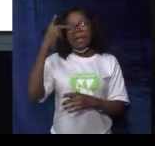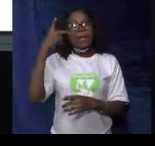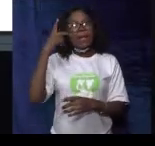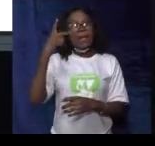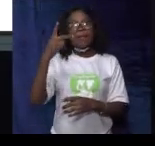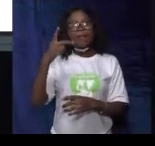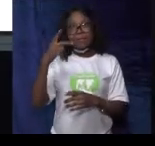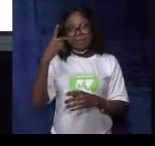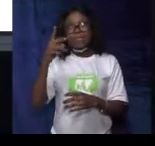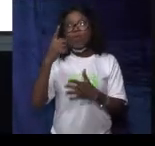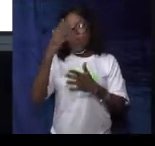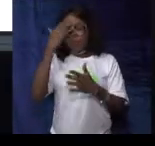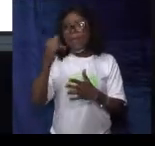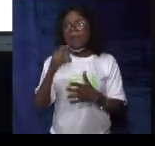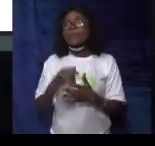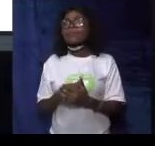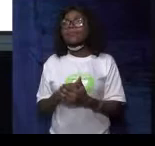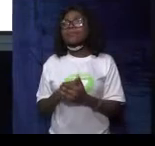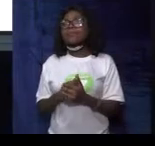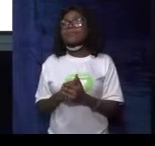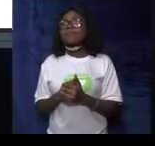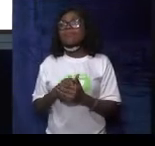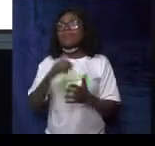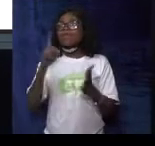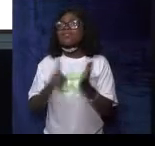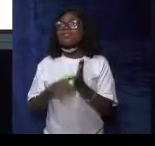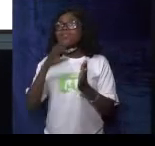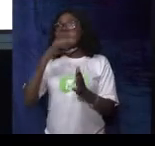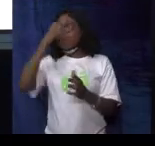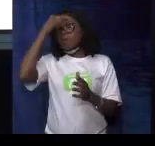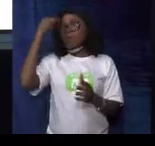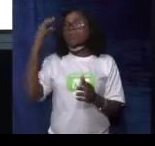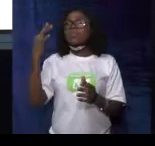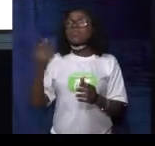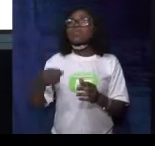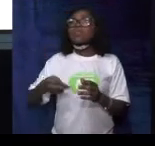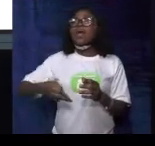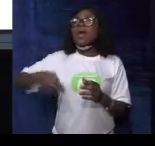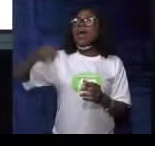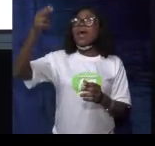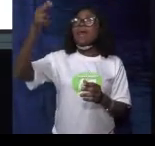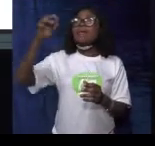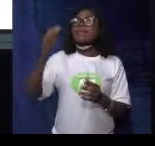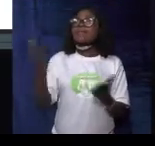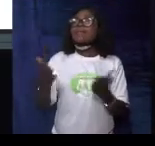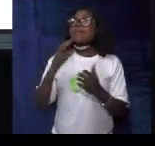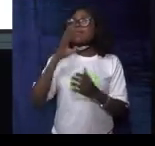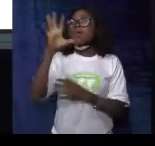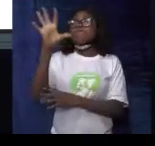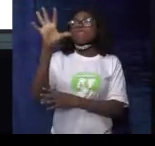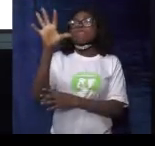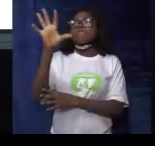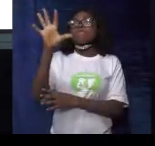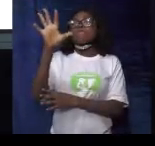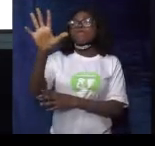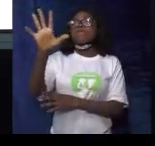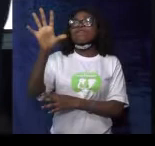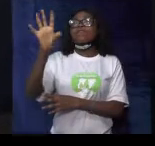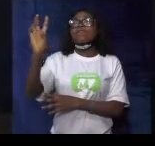19.9. Let's see why that is. Now this is because the highest weight here